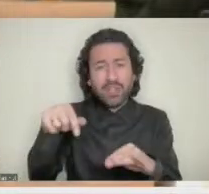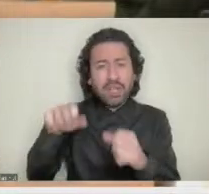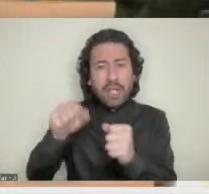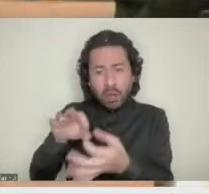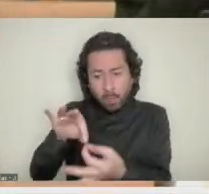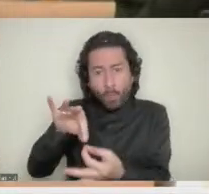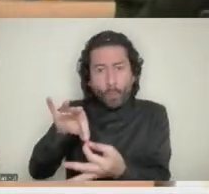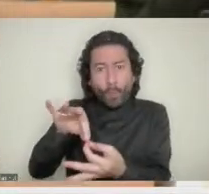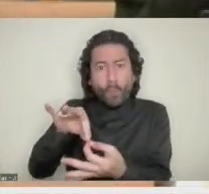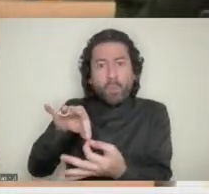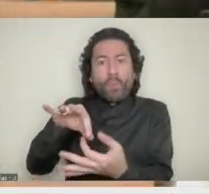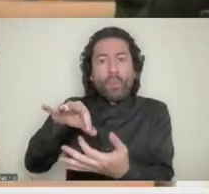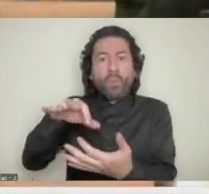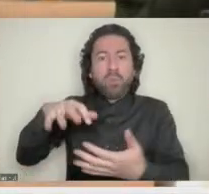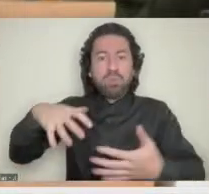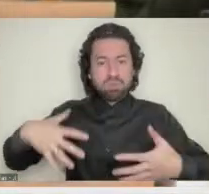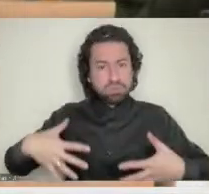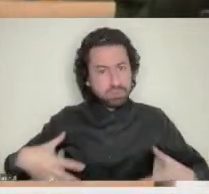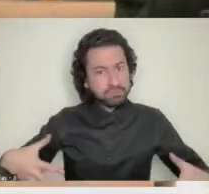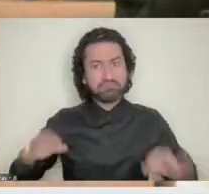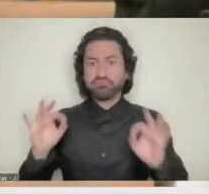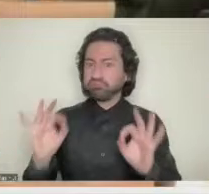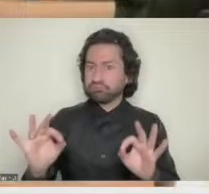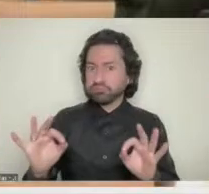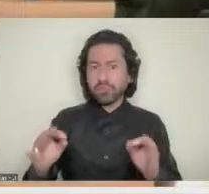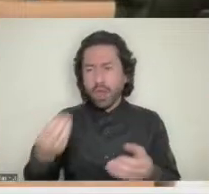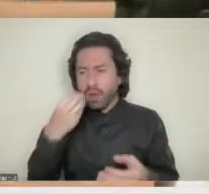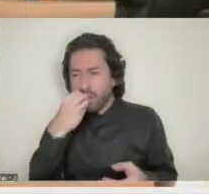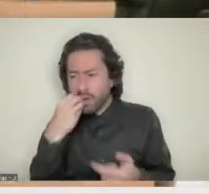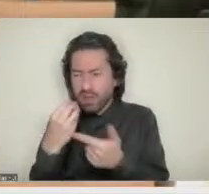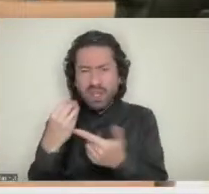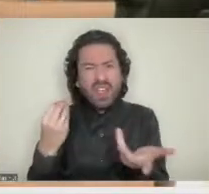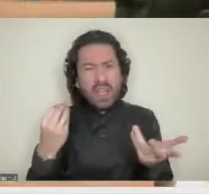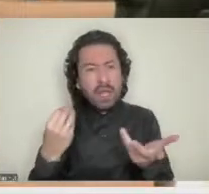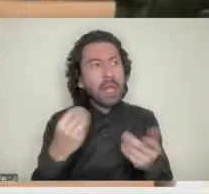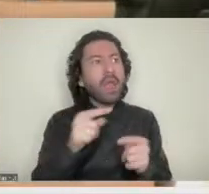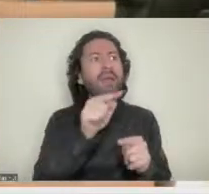and how we can feed our people